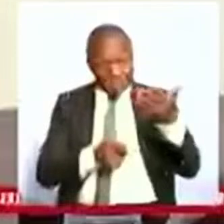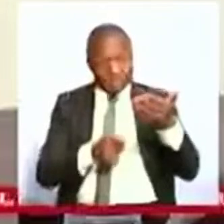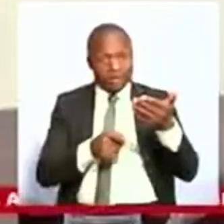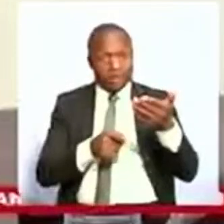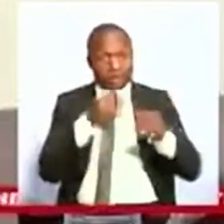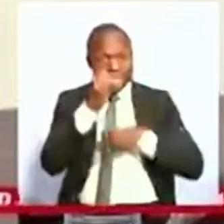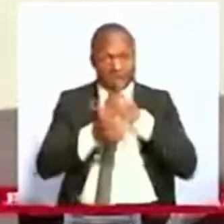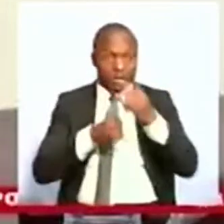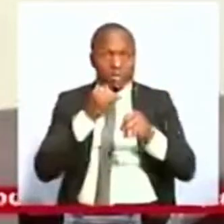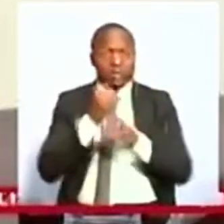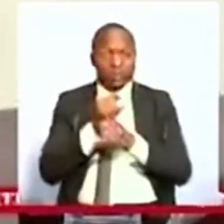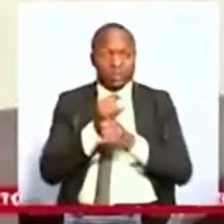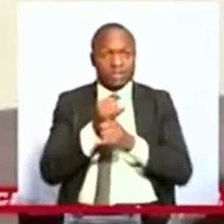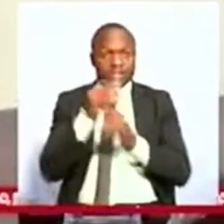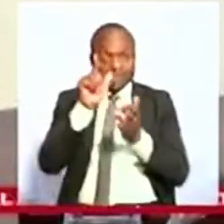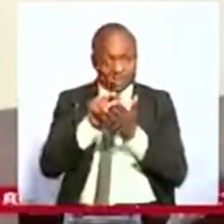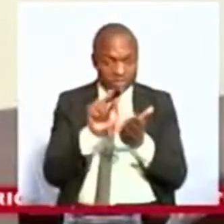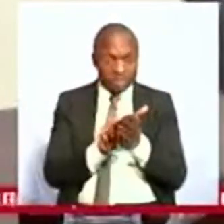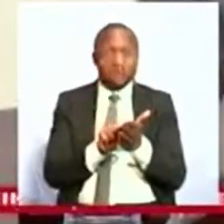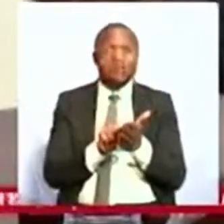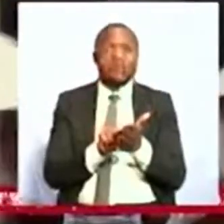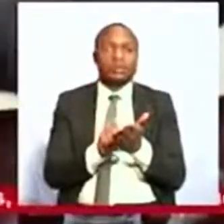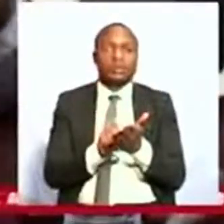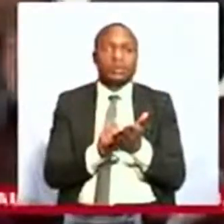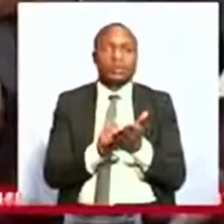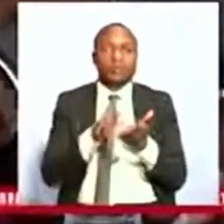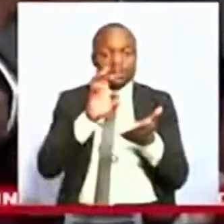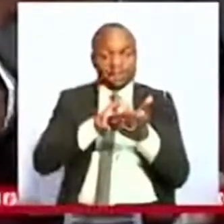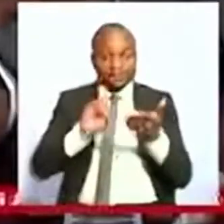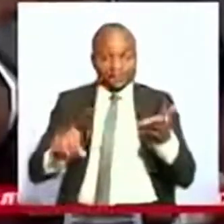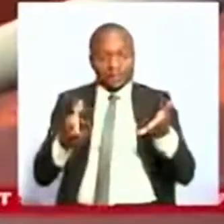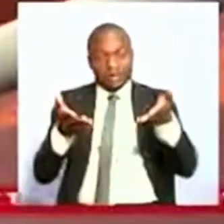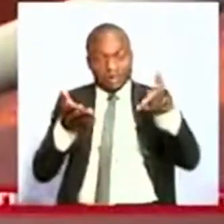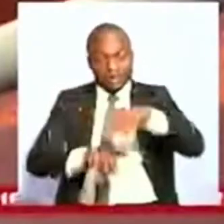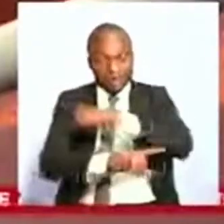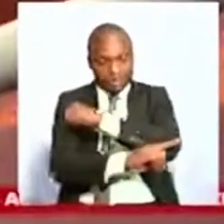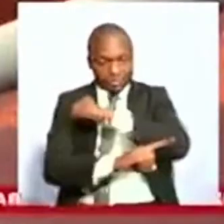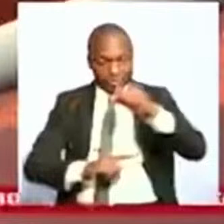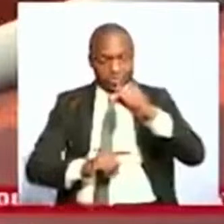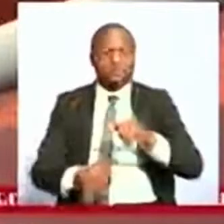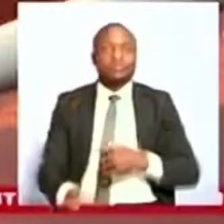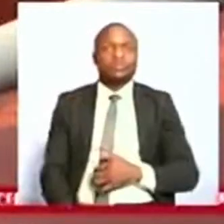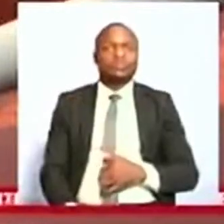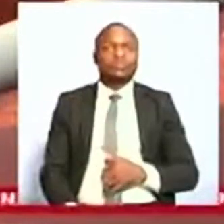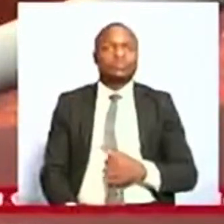the international world wants and the abolition of the law?